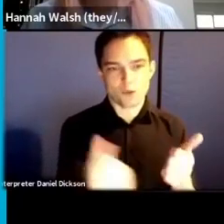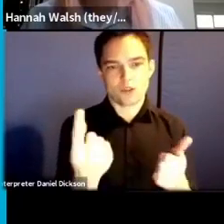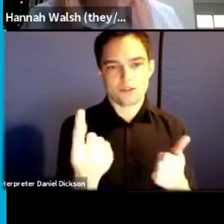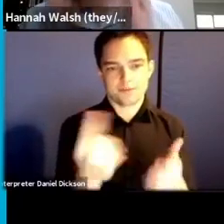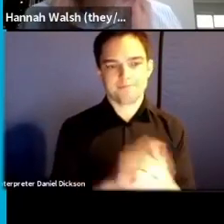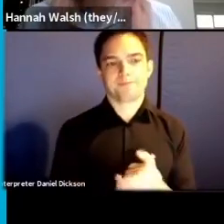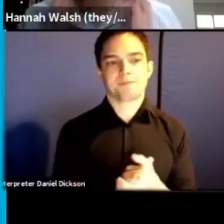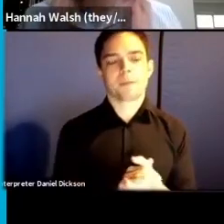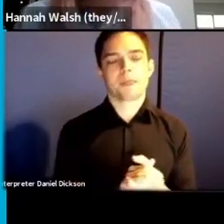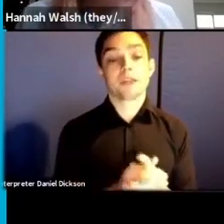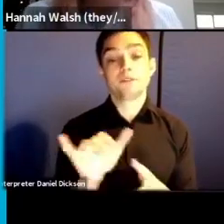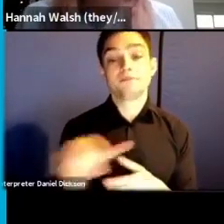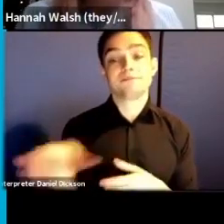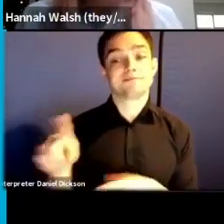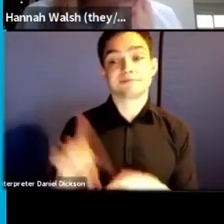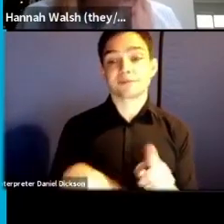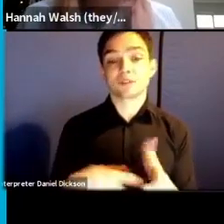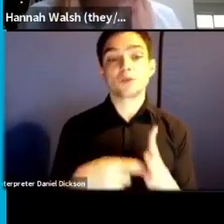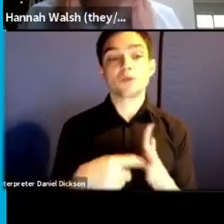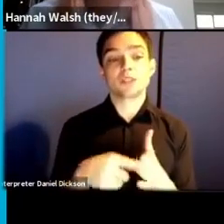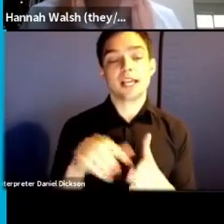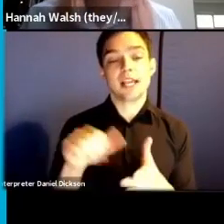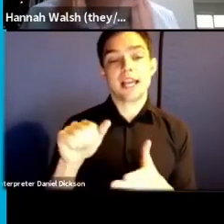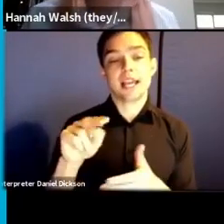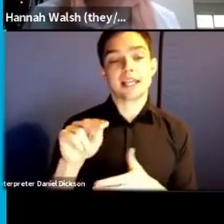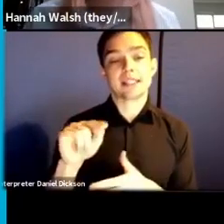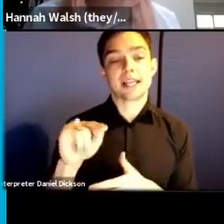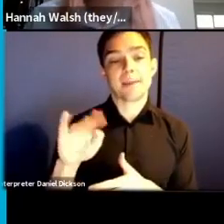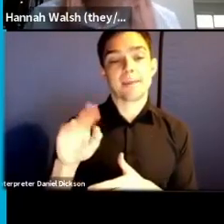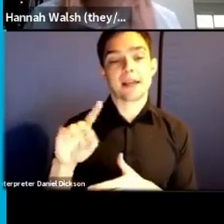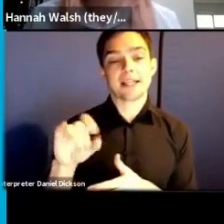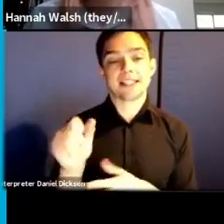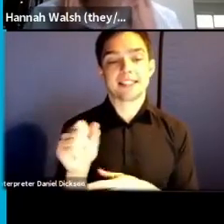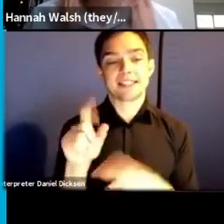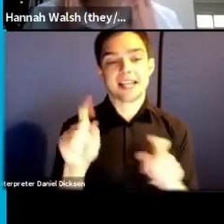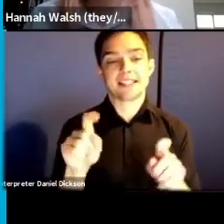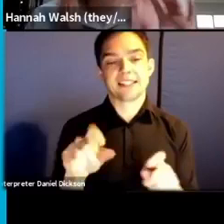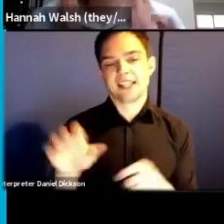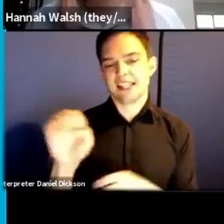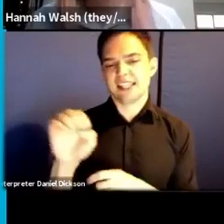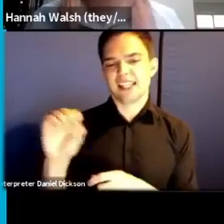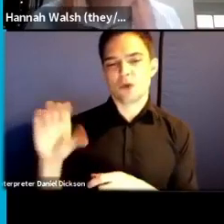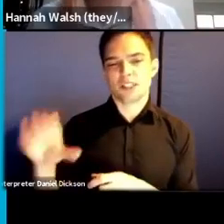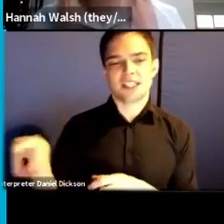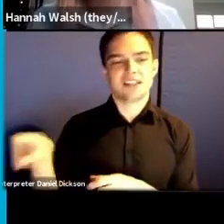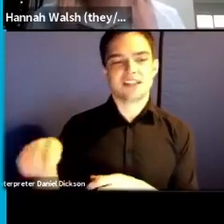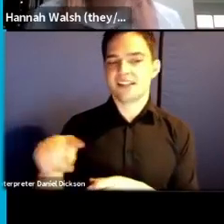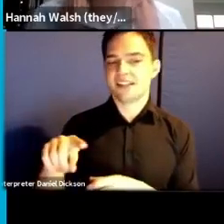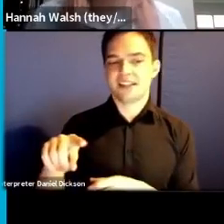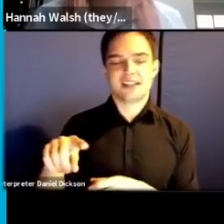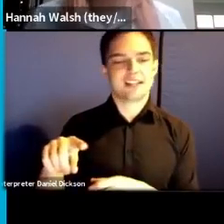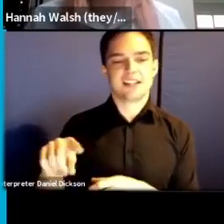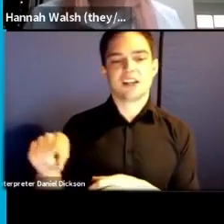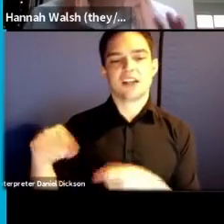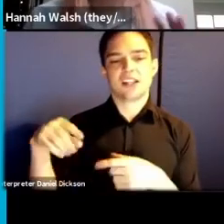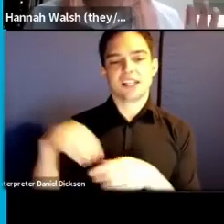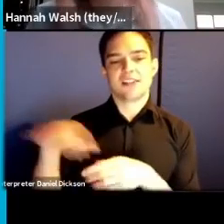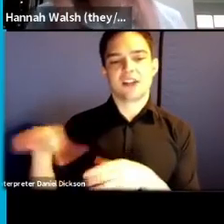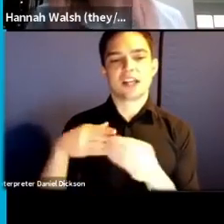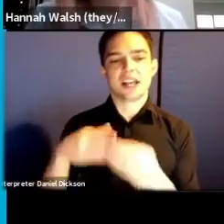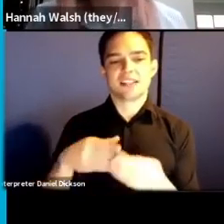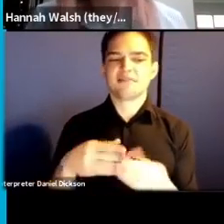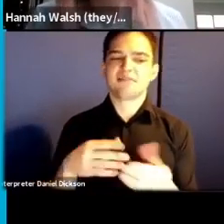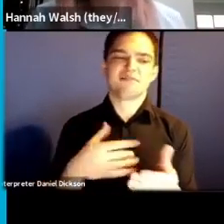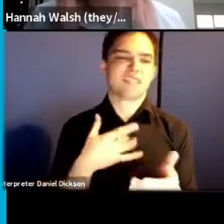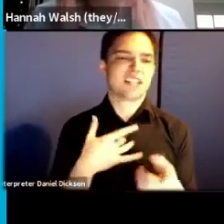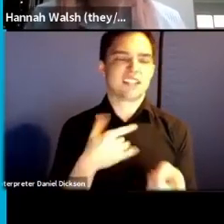They also cannot require an antibodies test. The EEOC in its guidance has determined that this is not